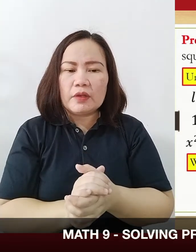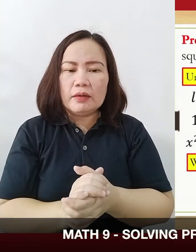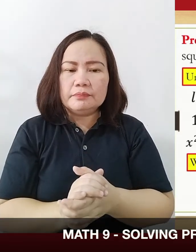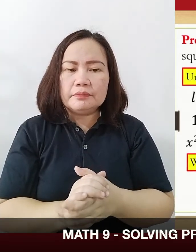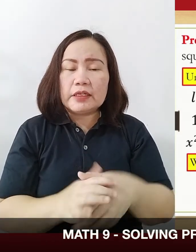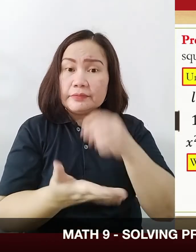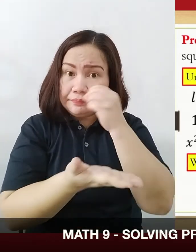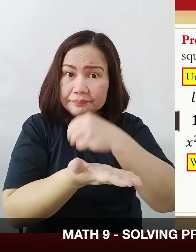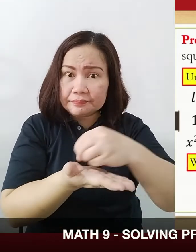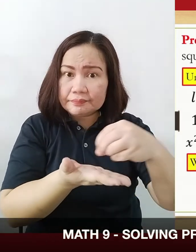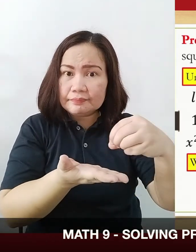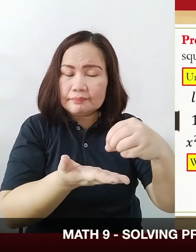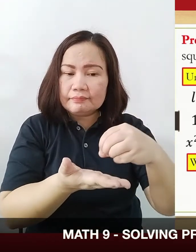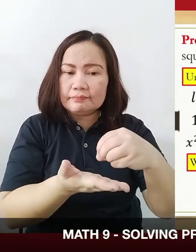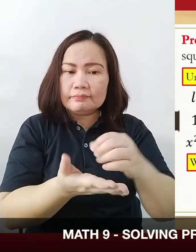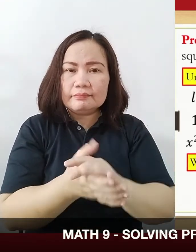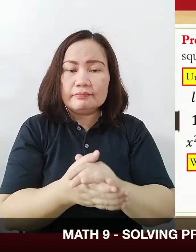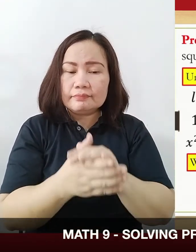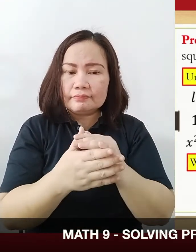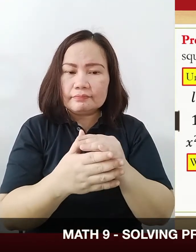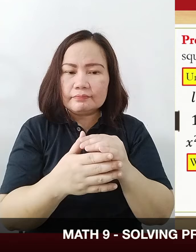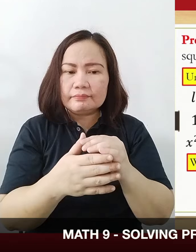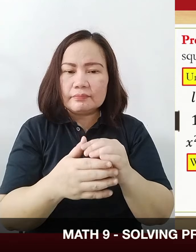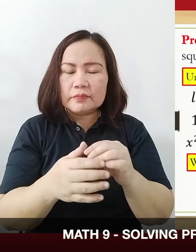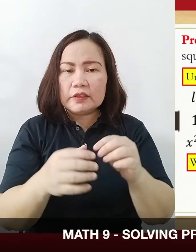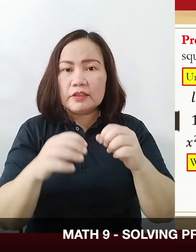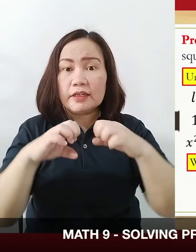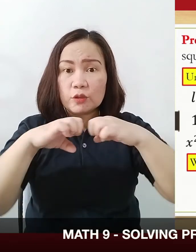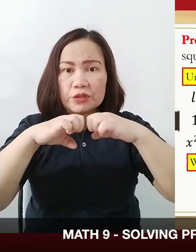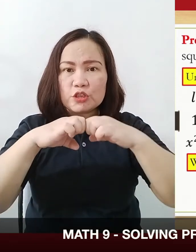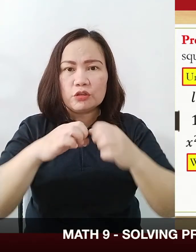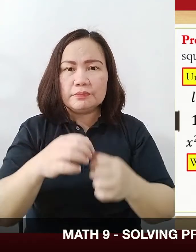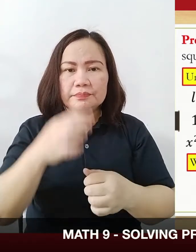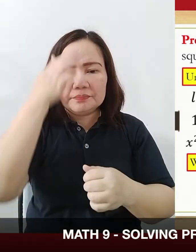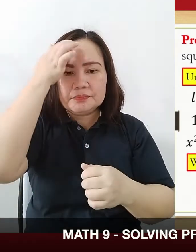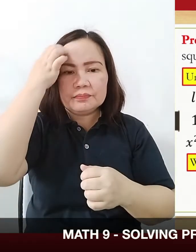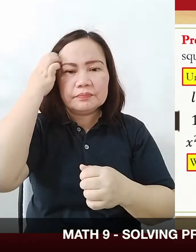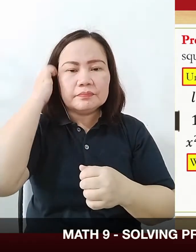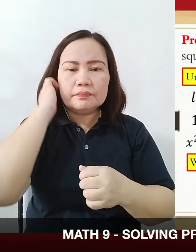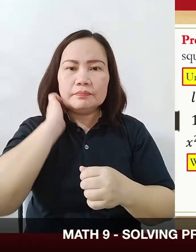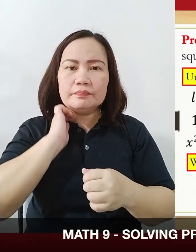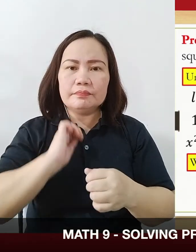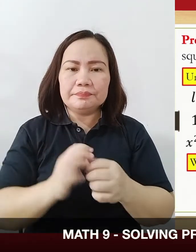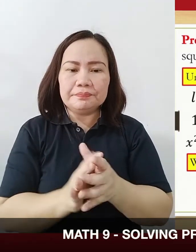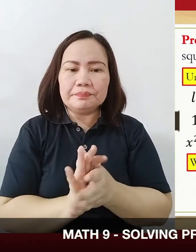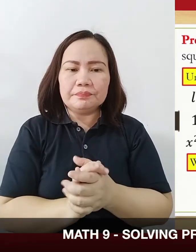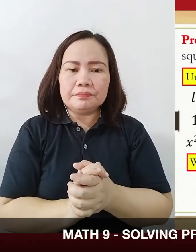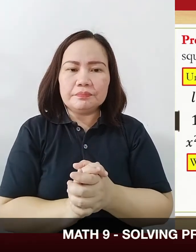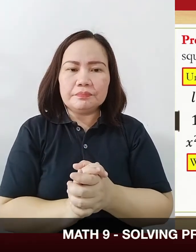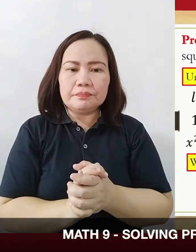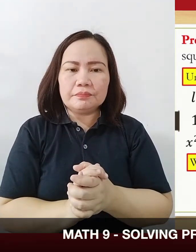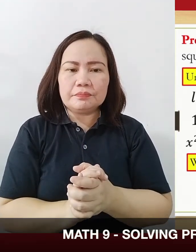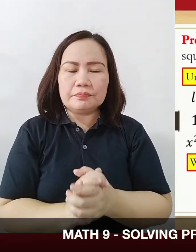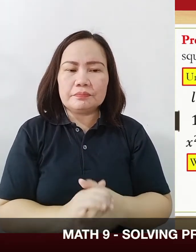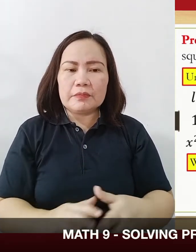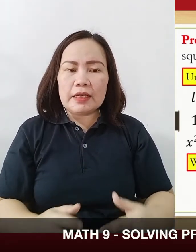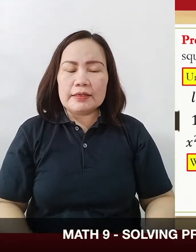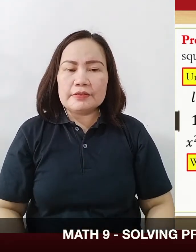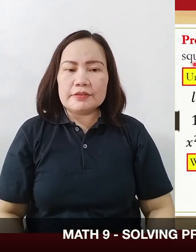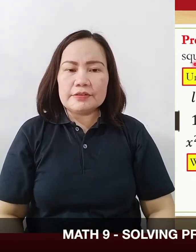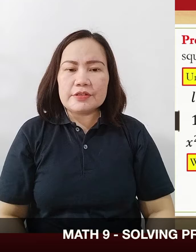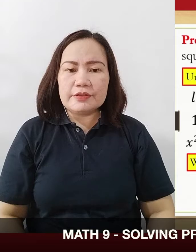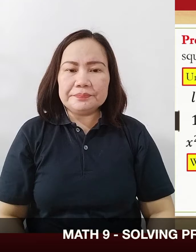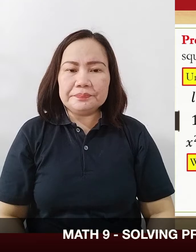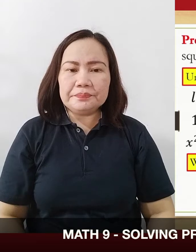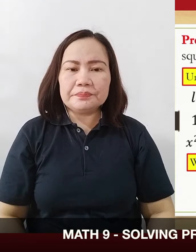us write the equation. So, given the equation, the sum of the squares of the number is 193. Since meron